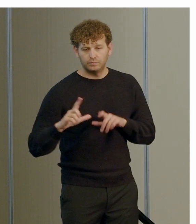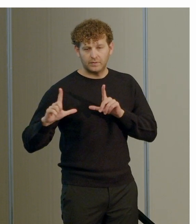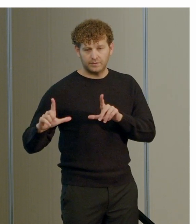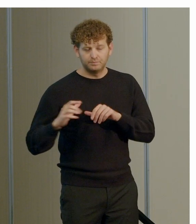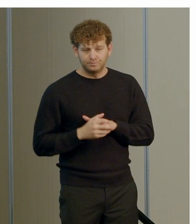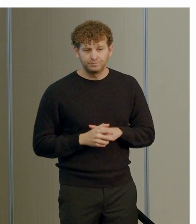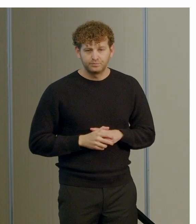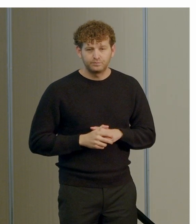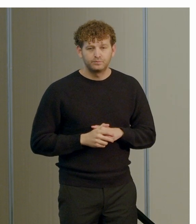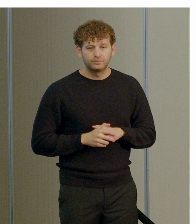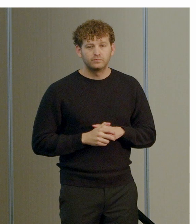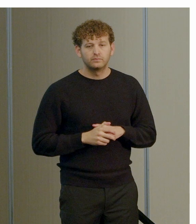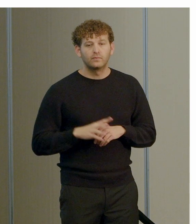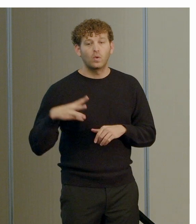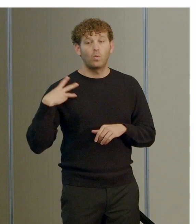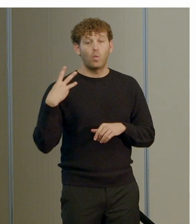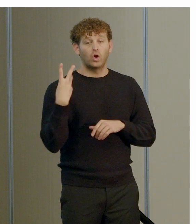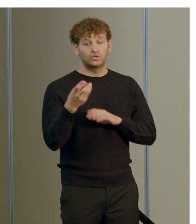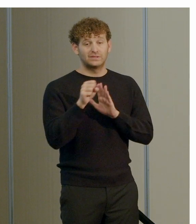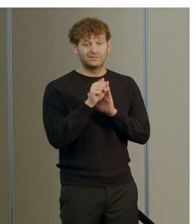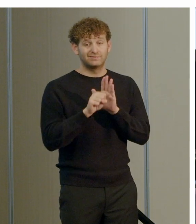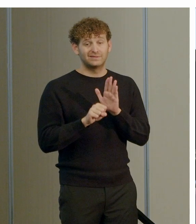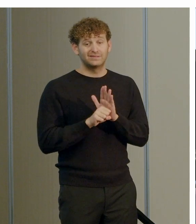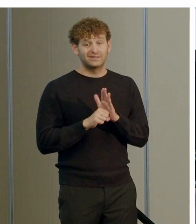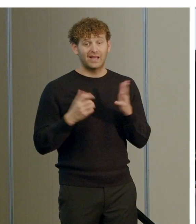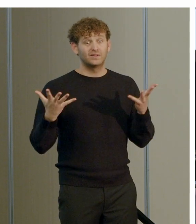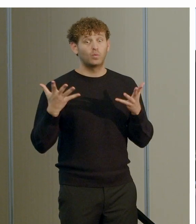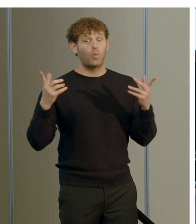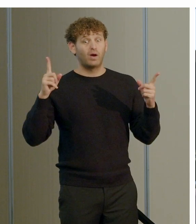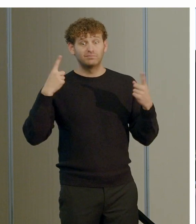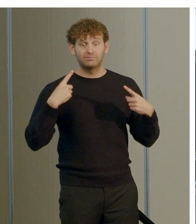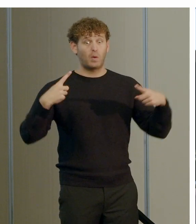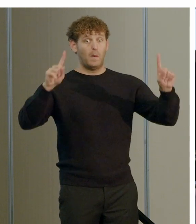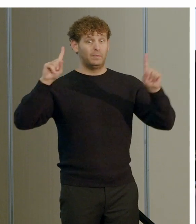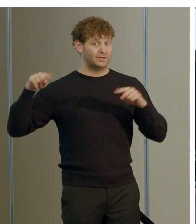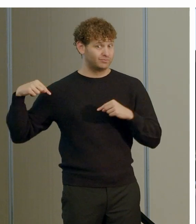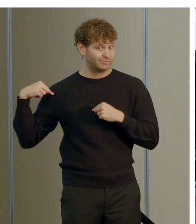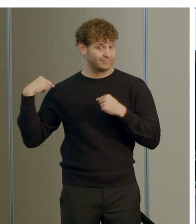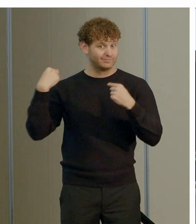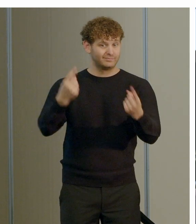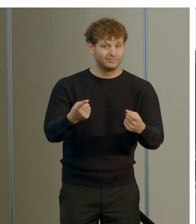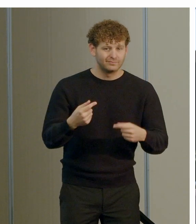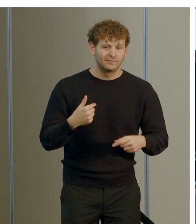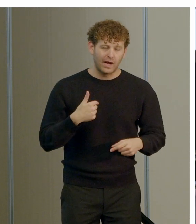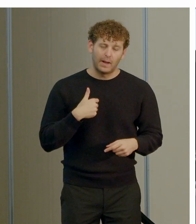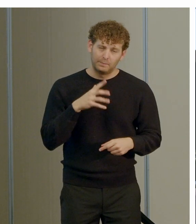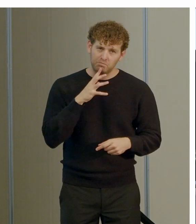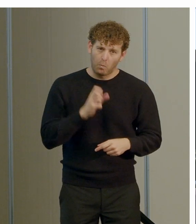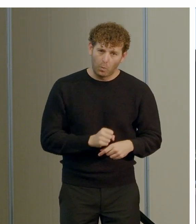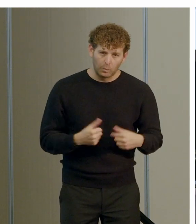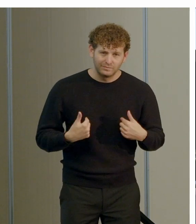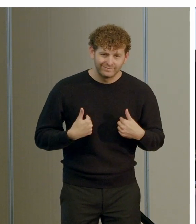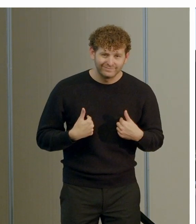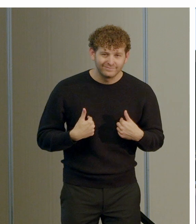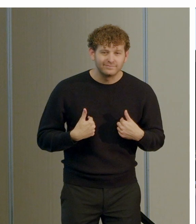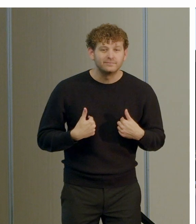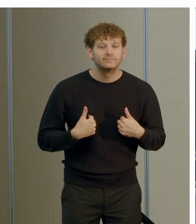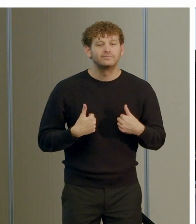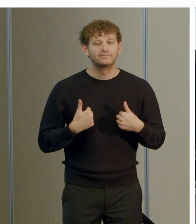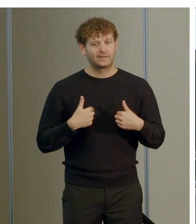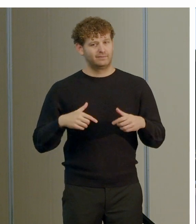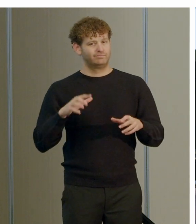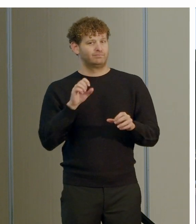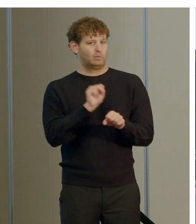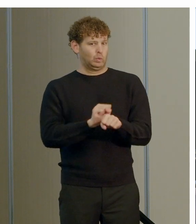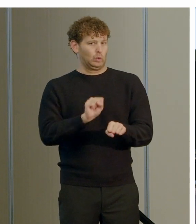around a while in the accessibility arena. 20 years ago, I went to a meeting of IT leaders in the